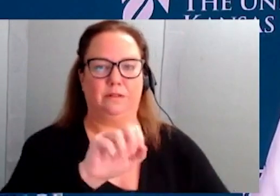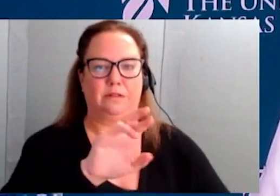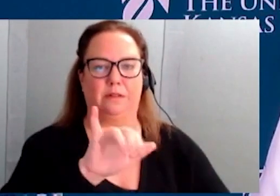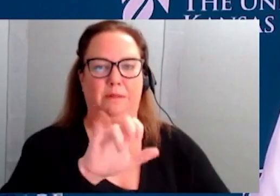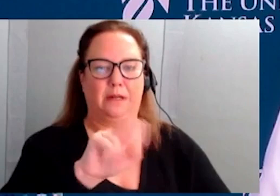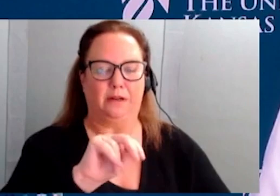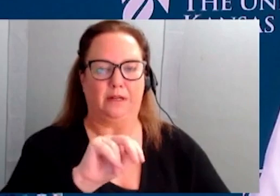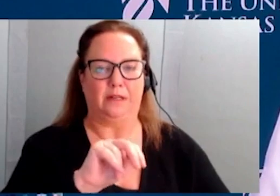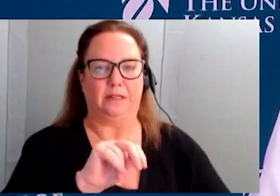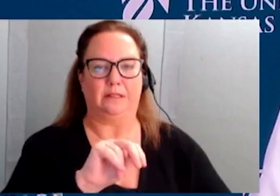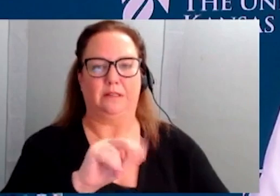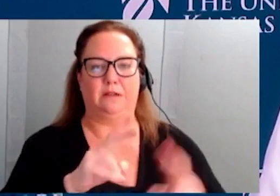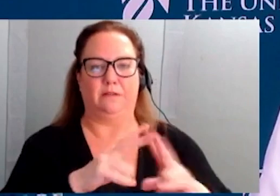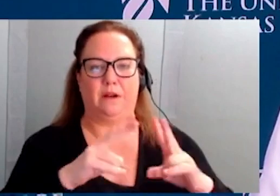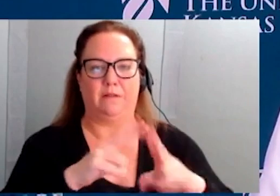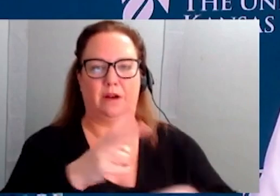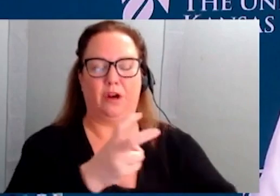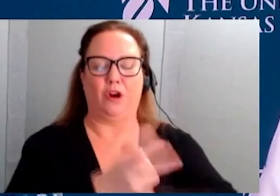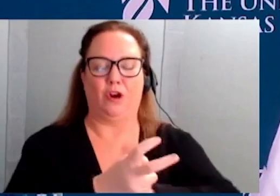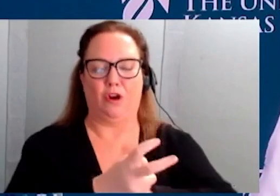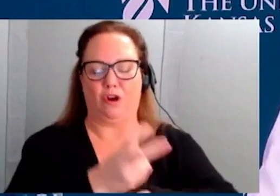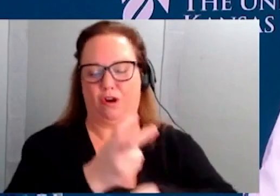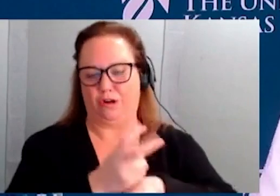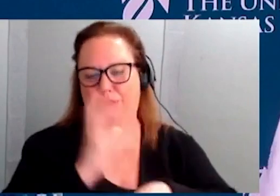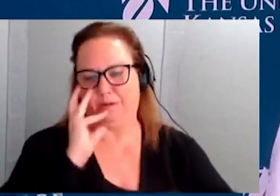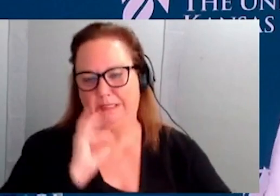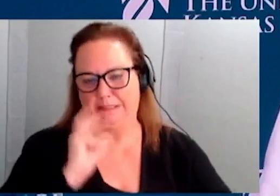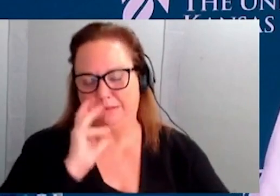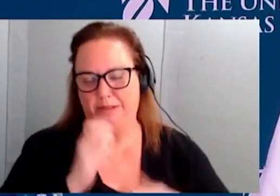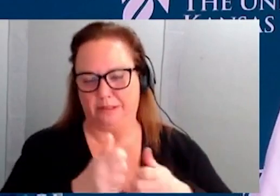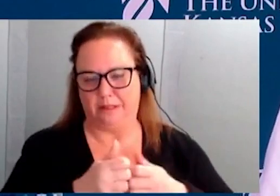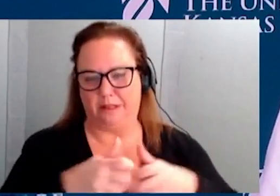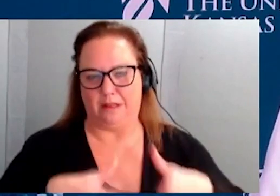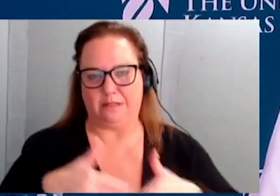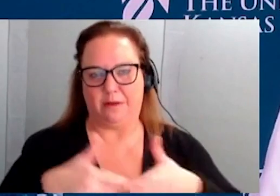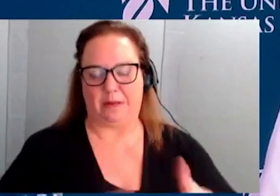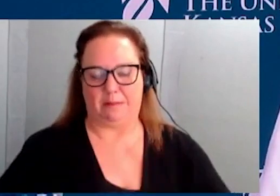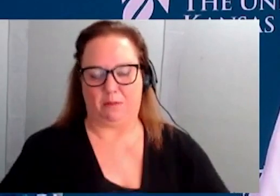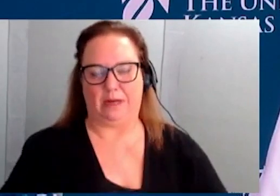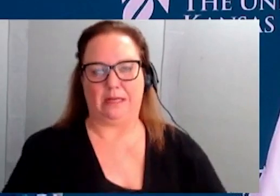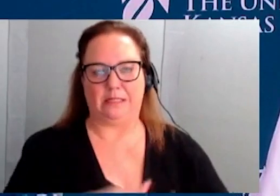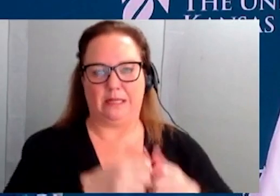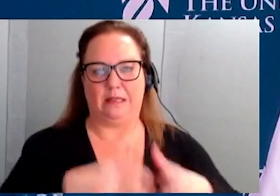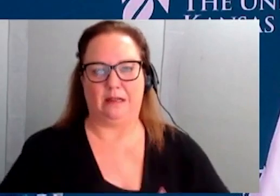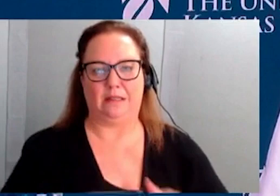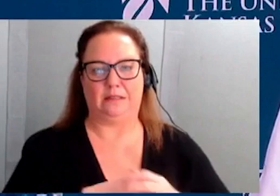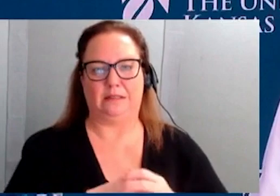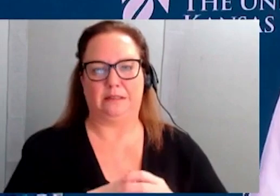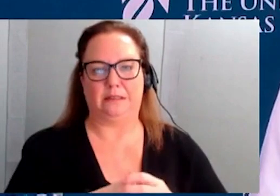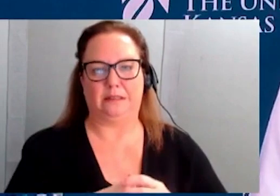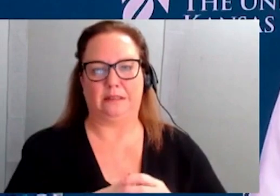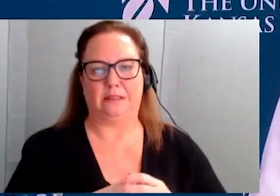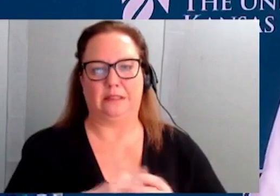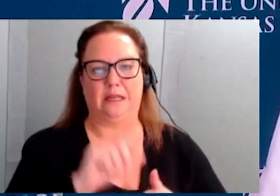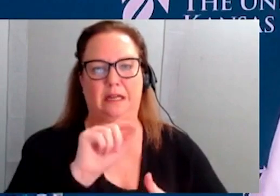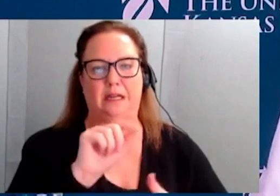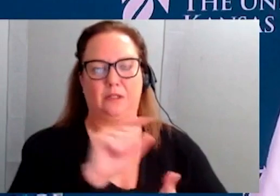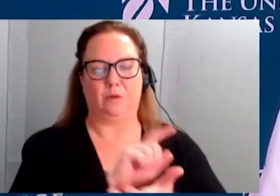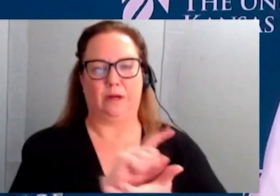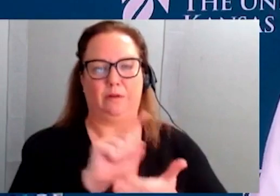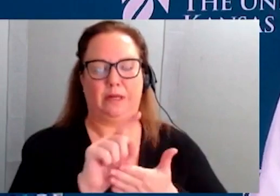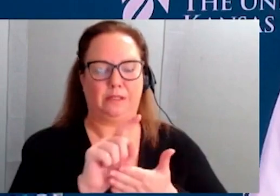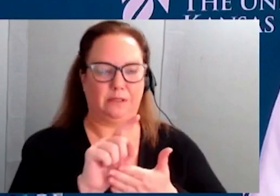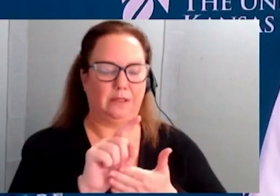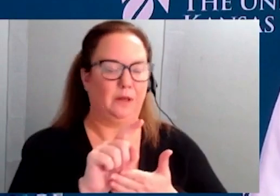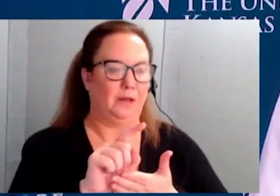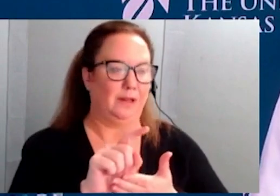difficult thing to have gone through the pregnancy losses that you've gone through, but at 20 weeks, when you get that far along,